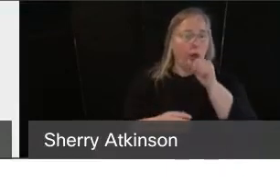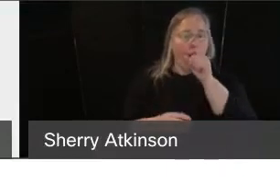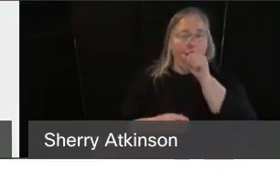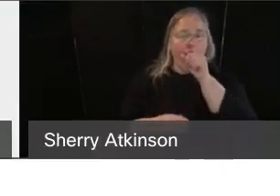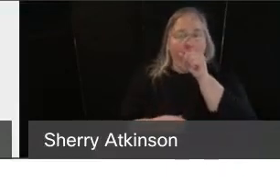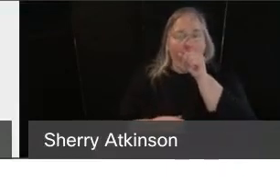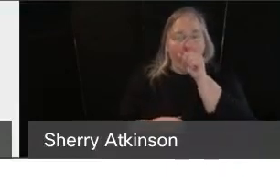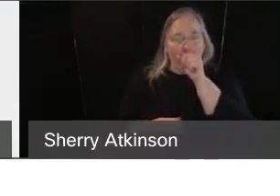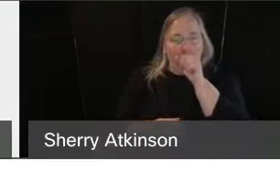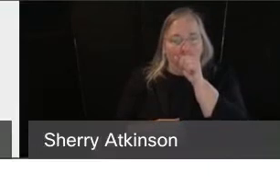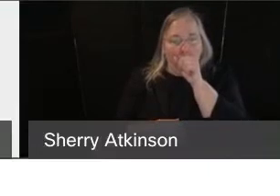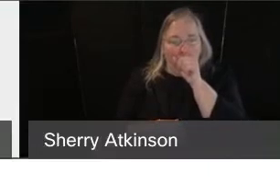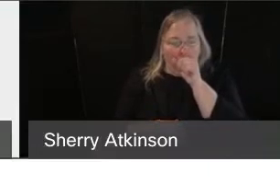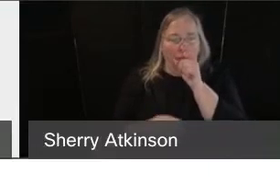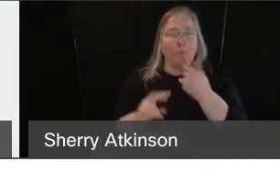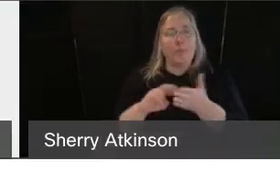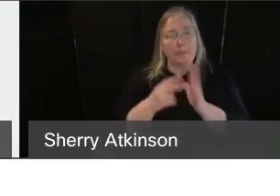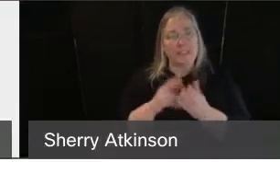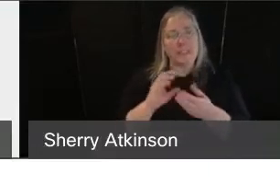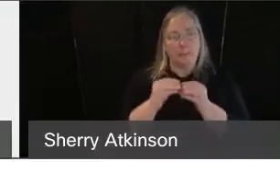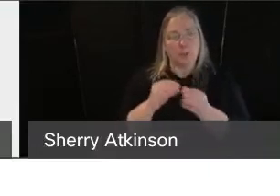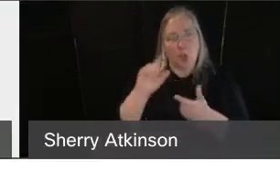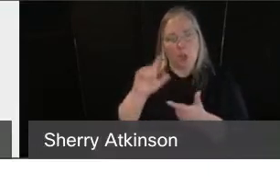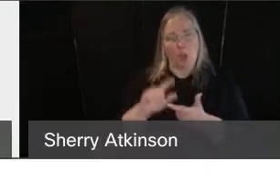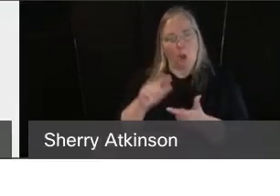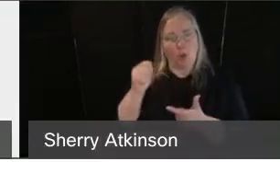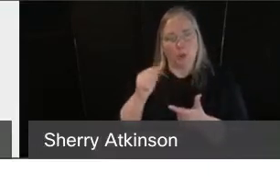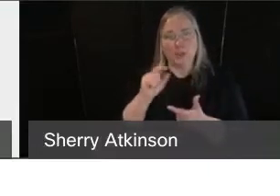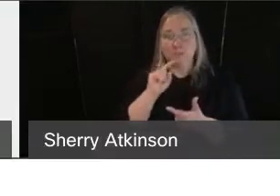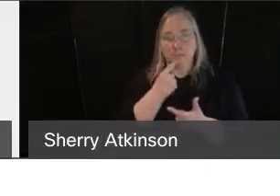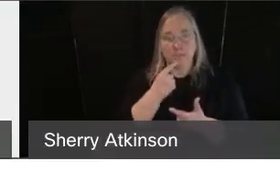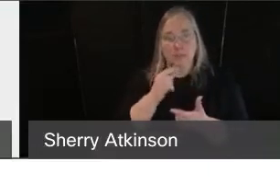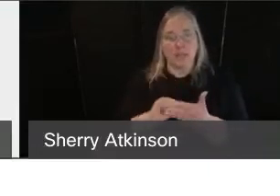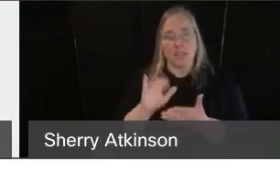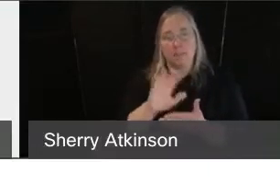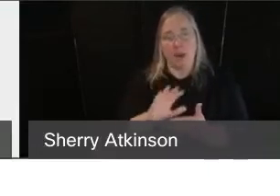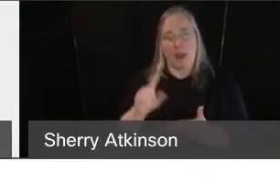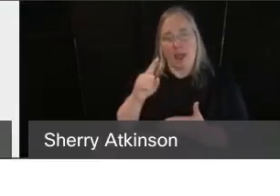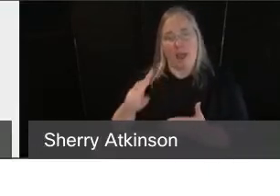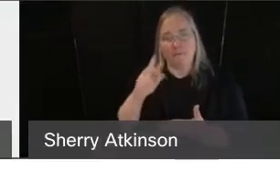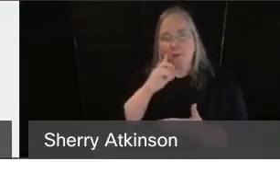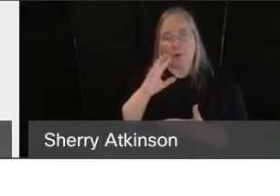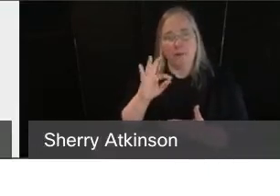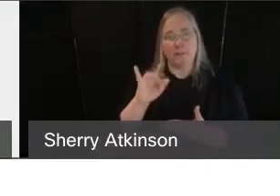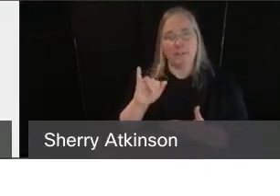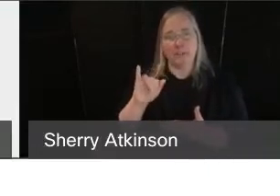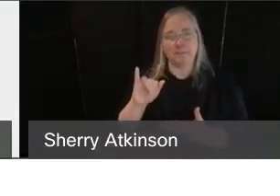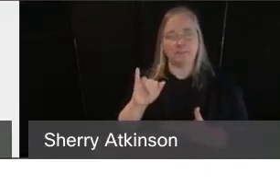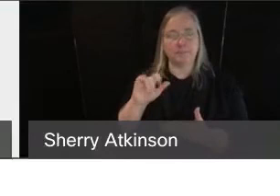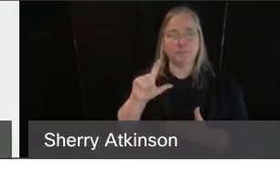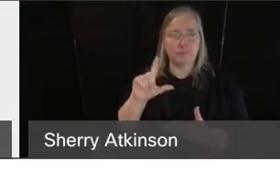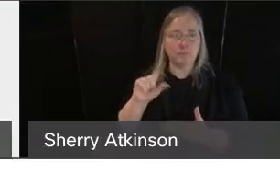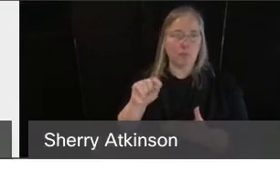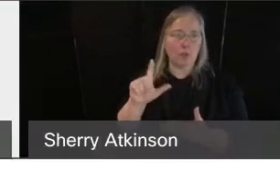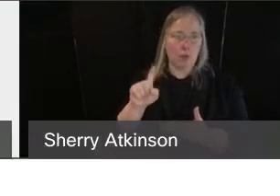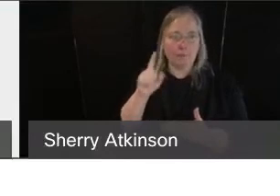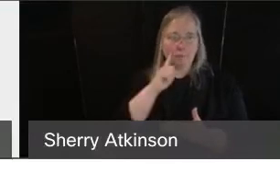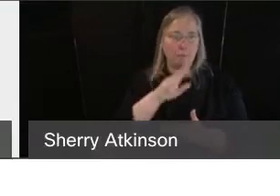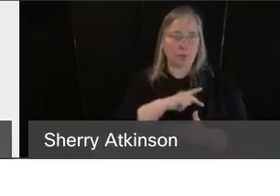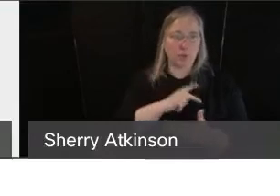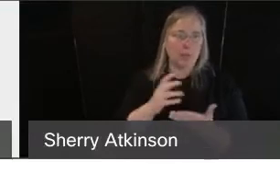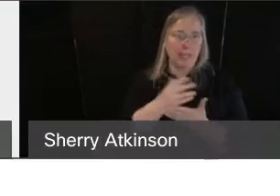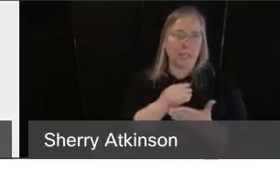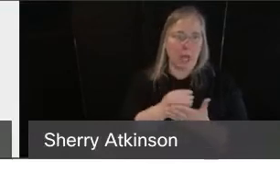substantially, for about half for fiscal 2021 in terms of personal income growth. So that's a really